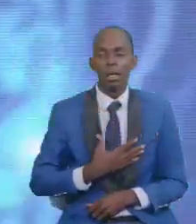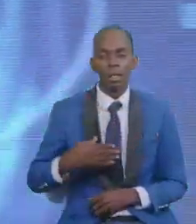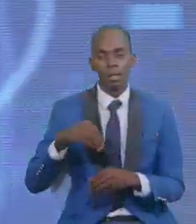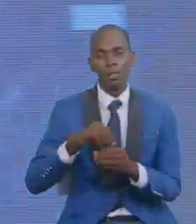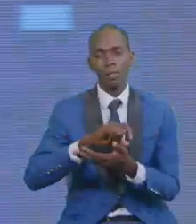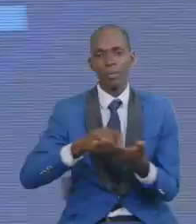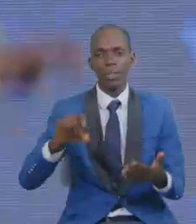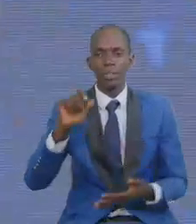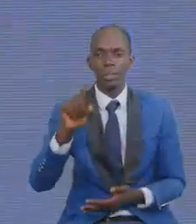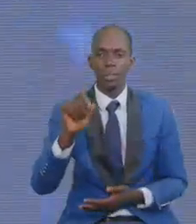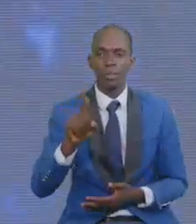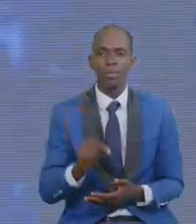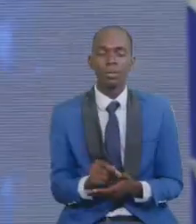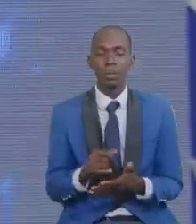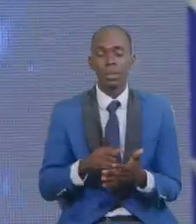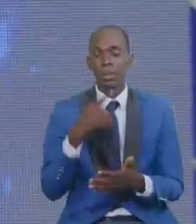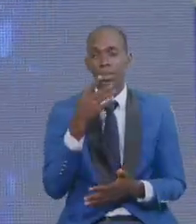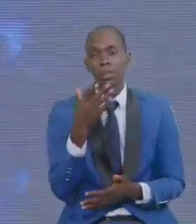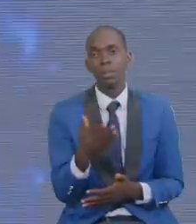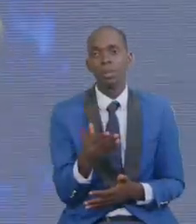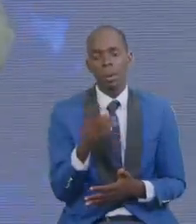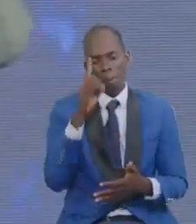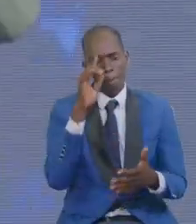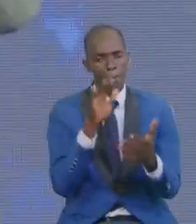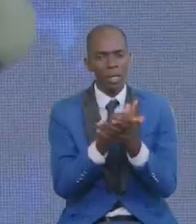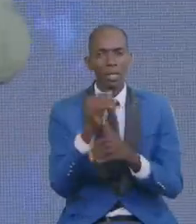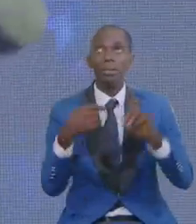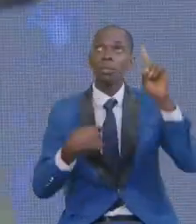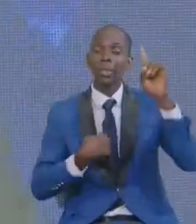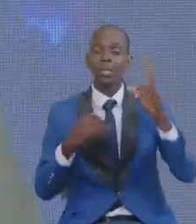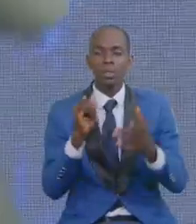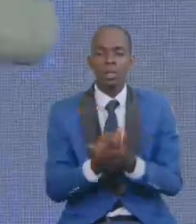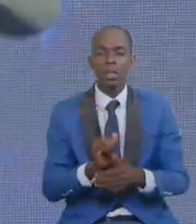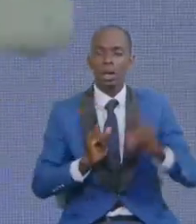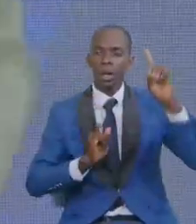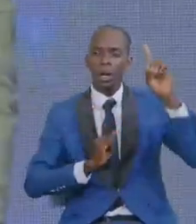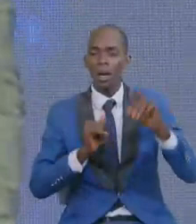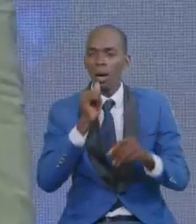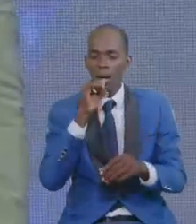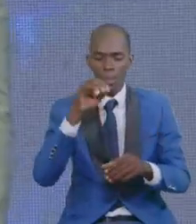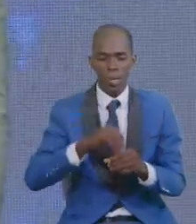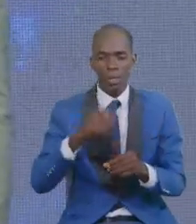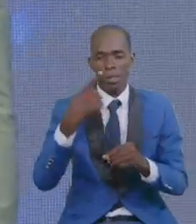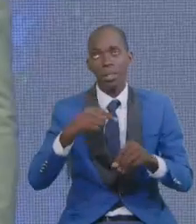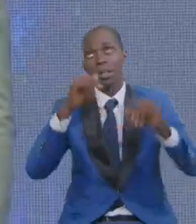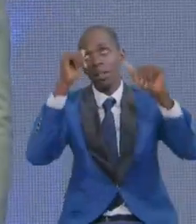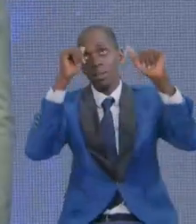11, it says, believe me that I am in the Father,